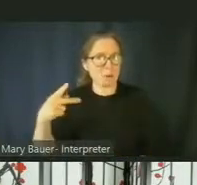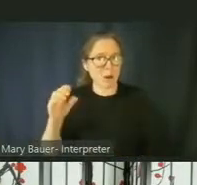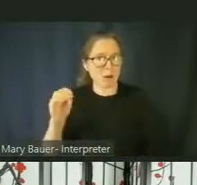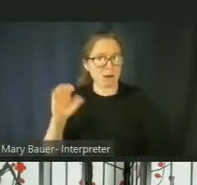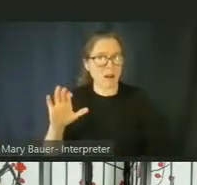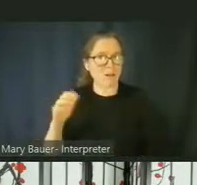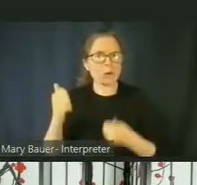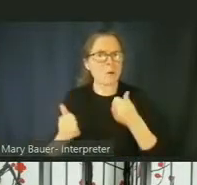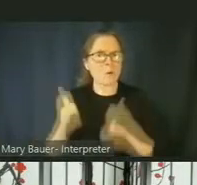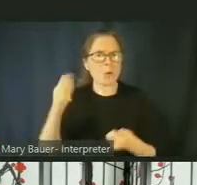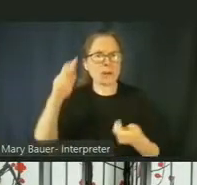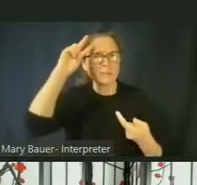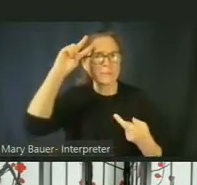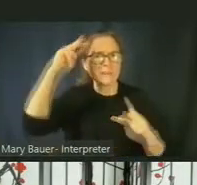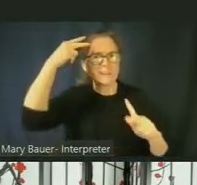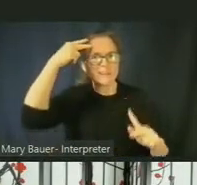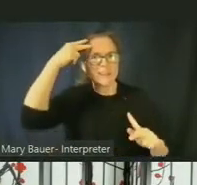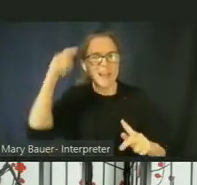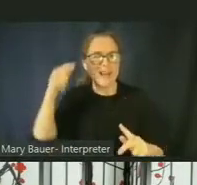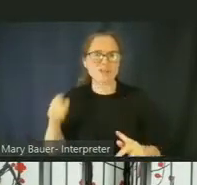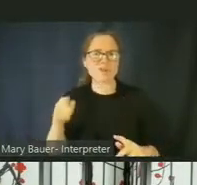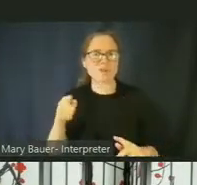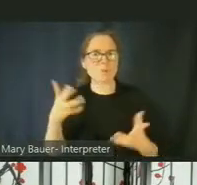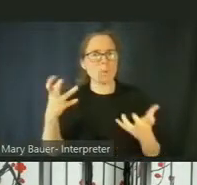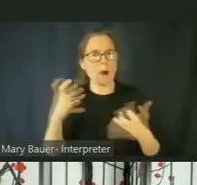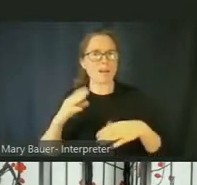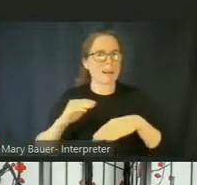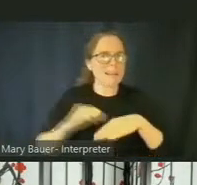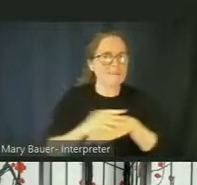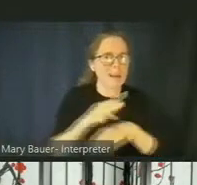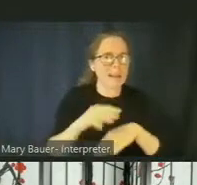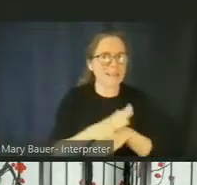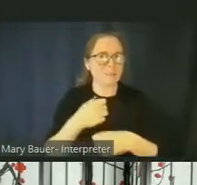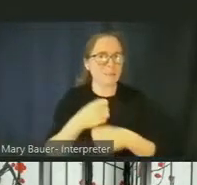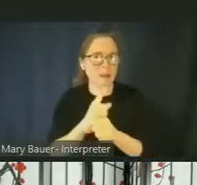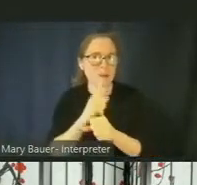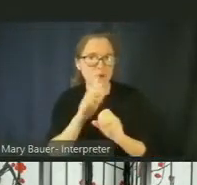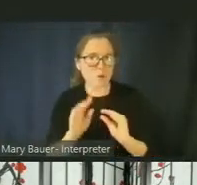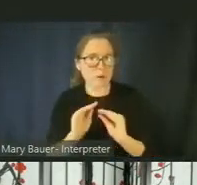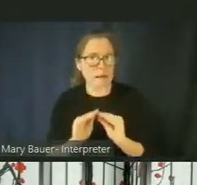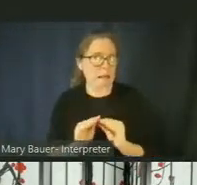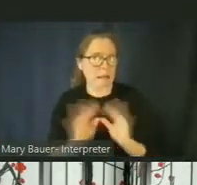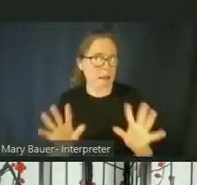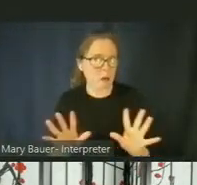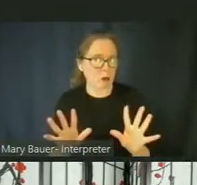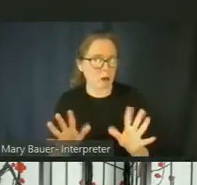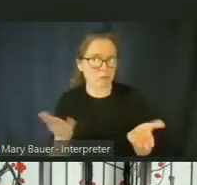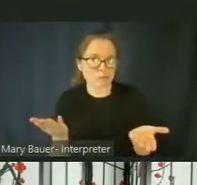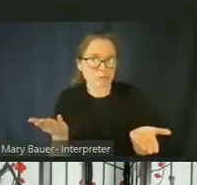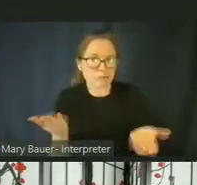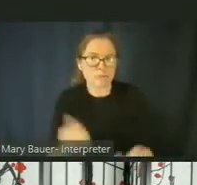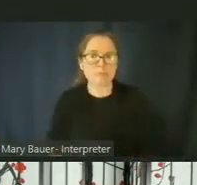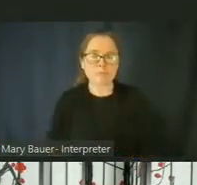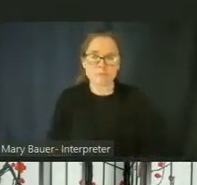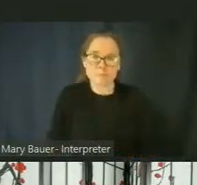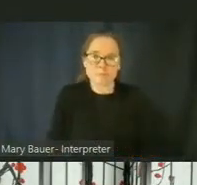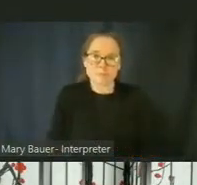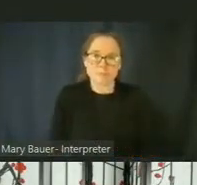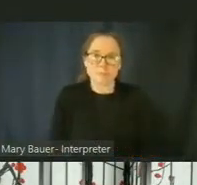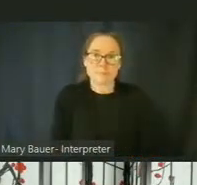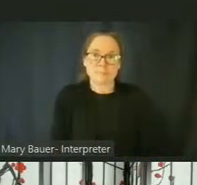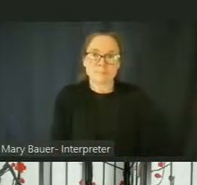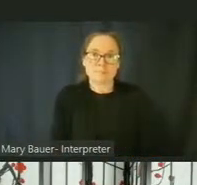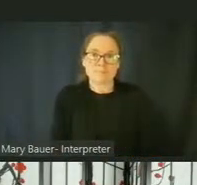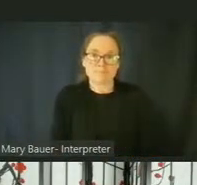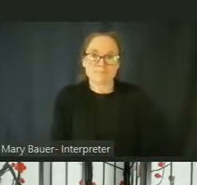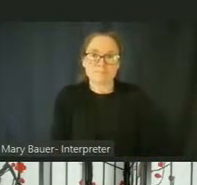might you sort of give us advice around how to really focus on sort of building trust and